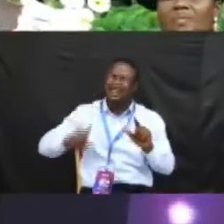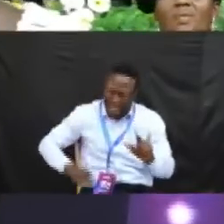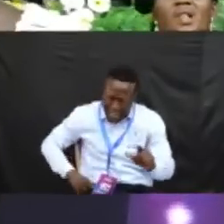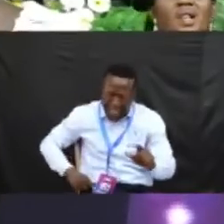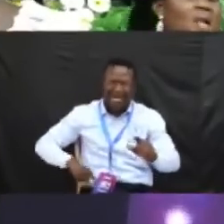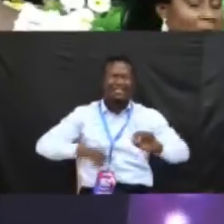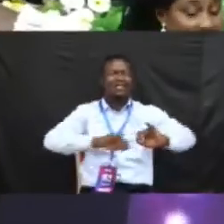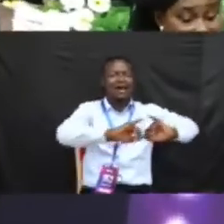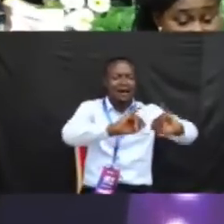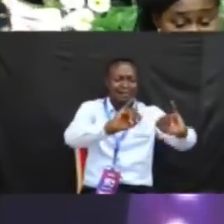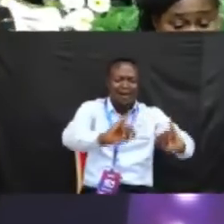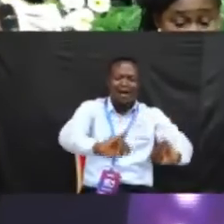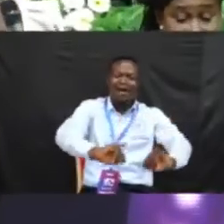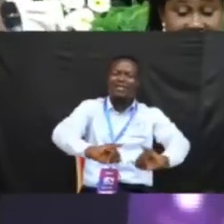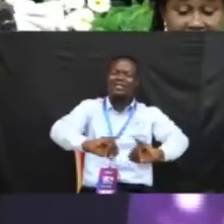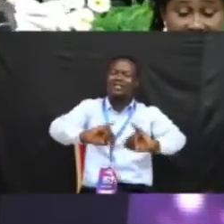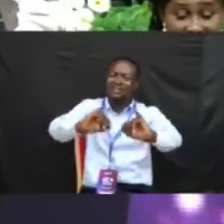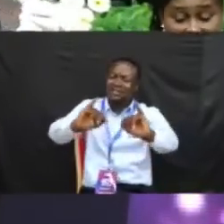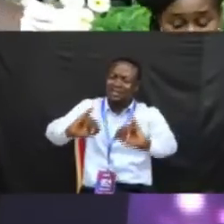the God.